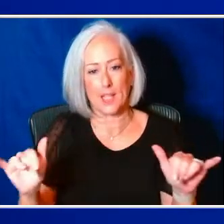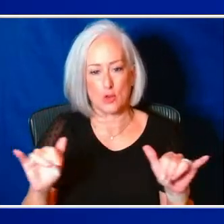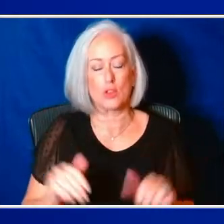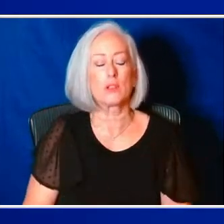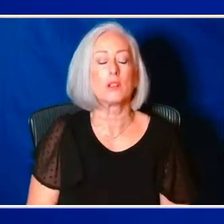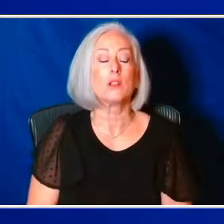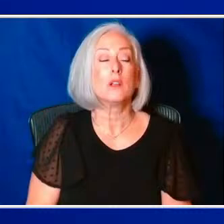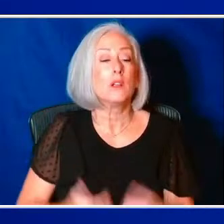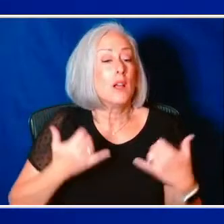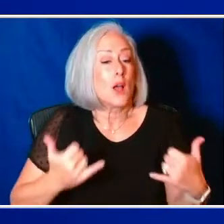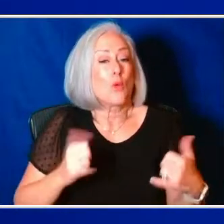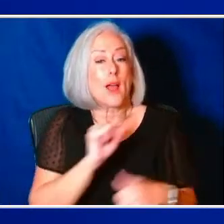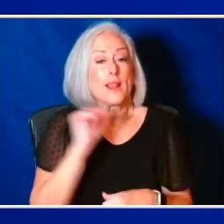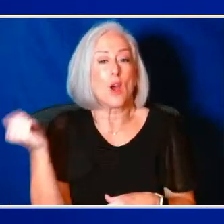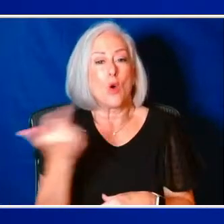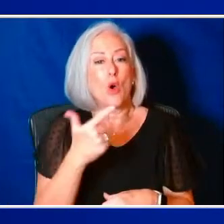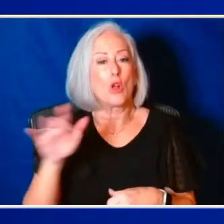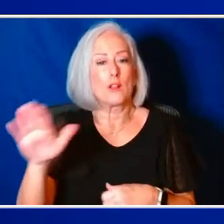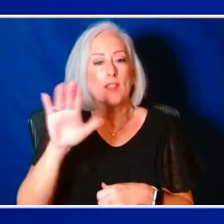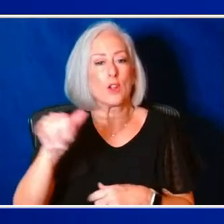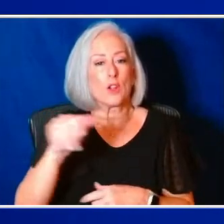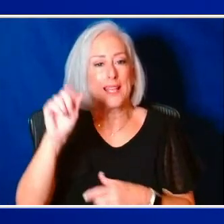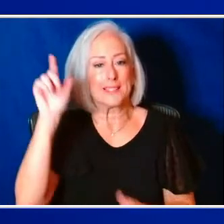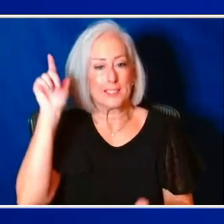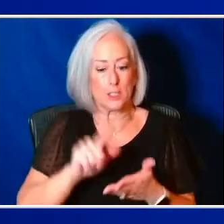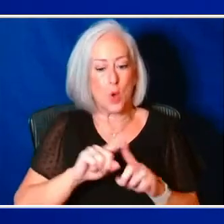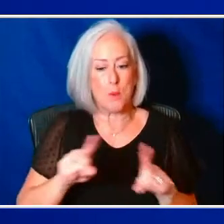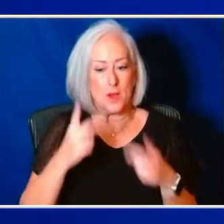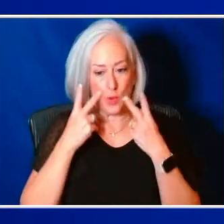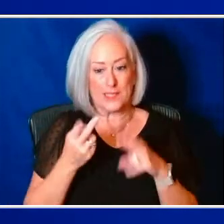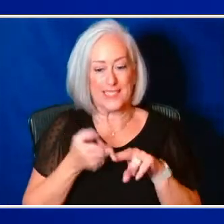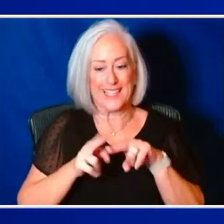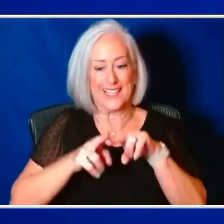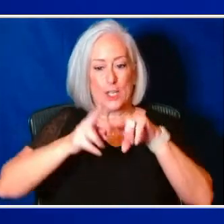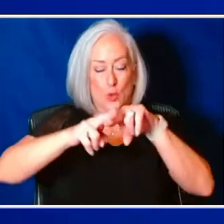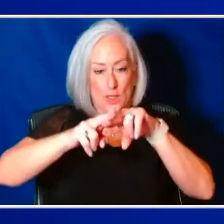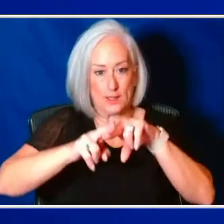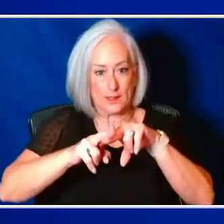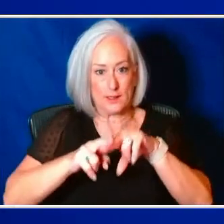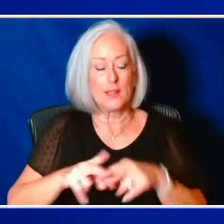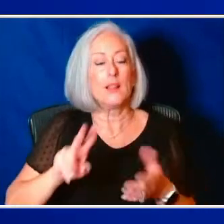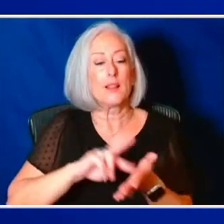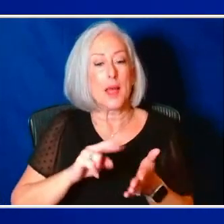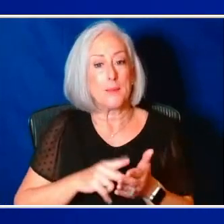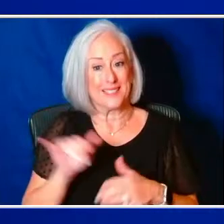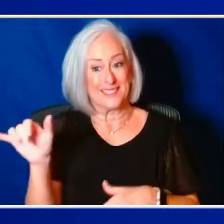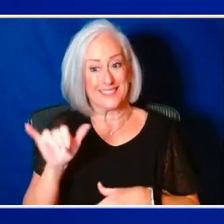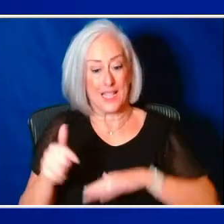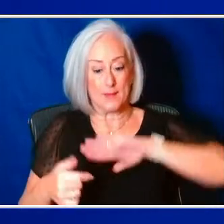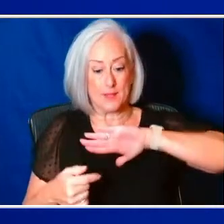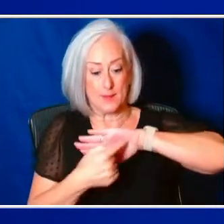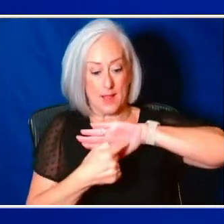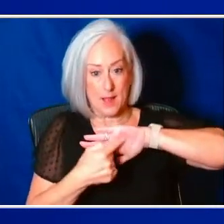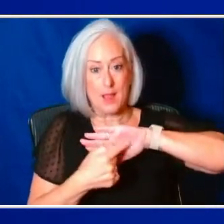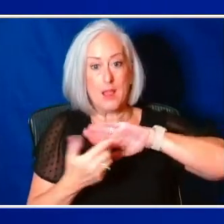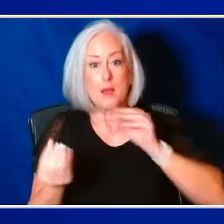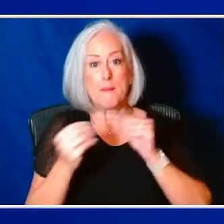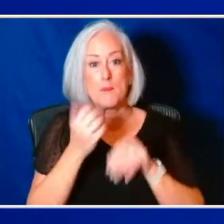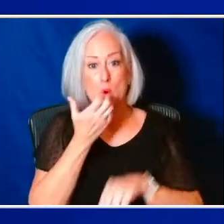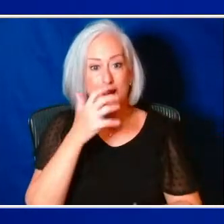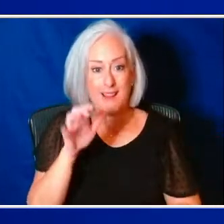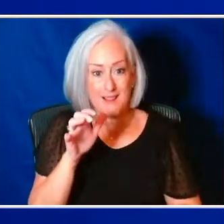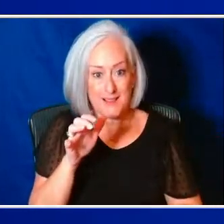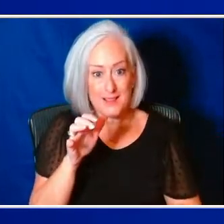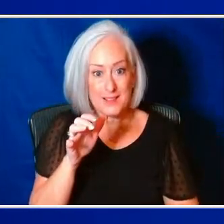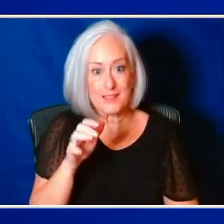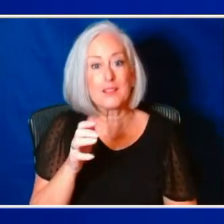all of their cases are fairly low, but starting to climb up. So just as this heat map may be showing, I think we would predict an increase in